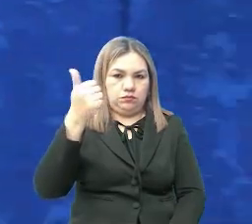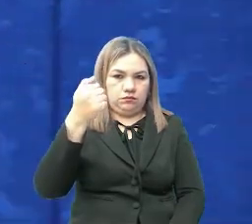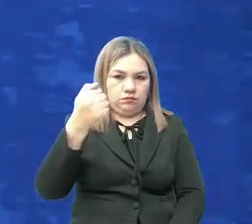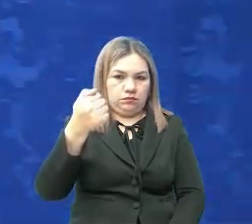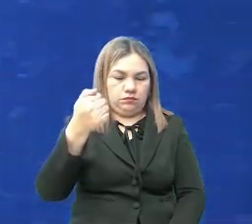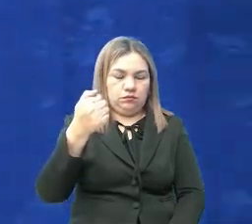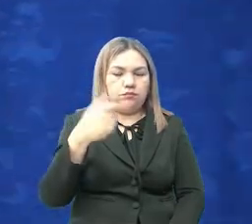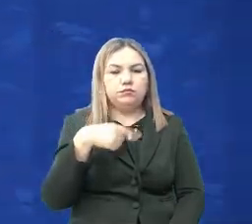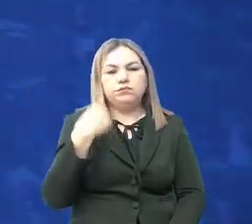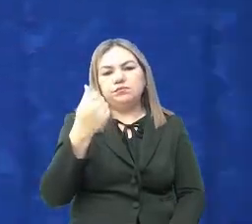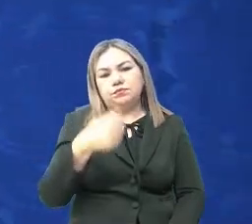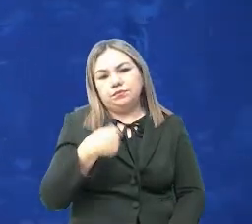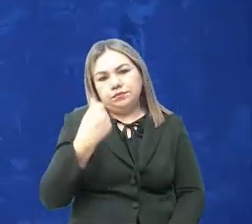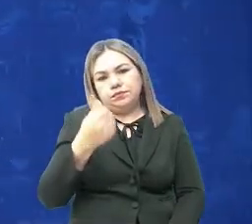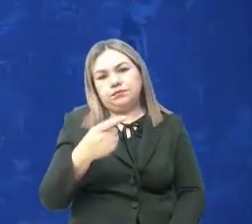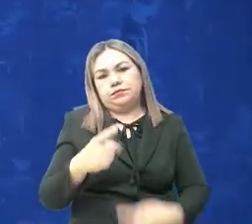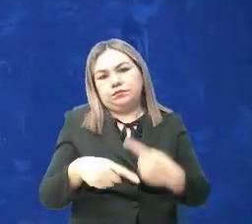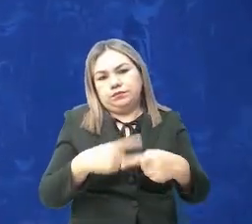for it to be worked.